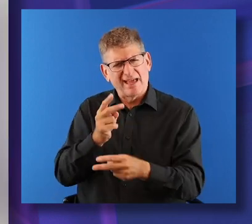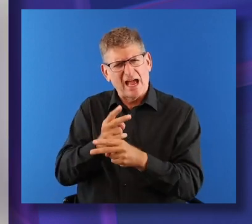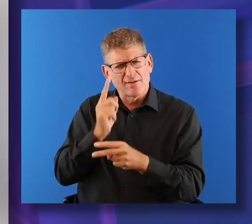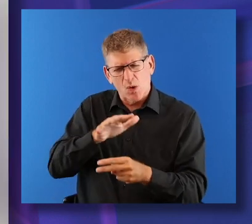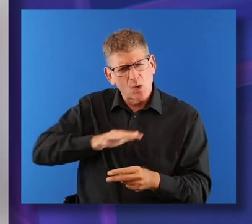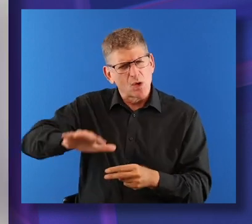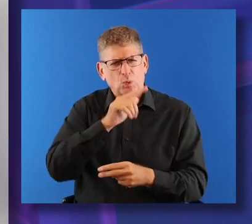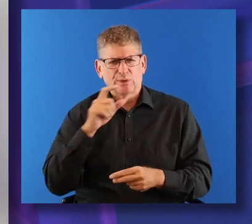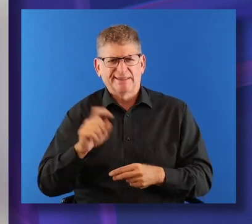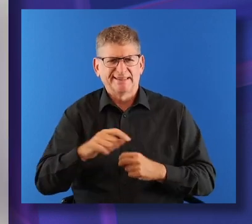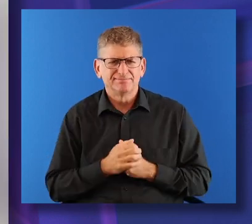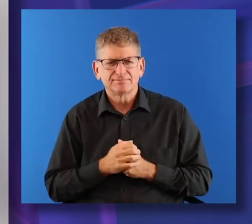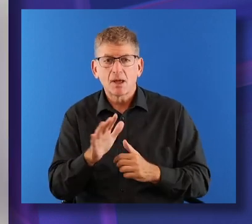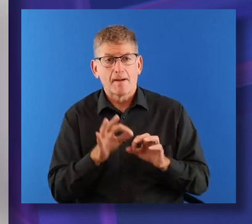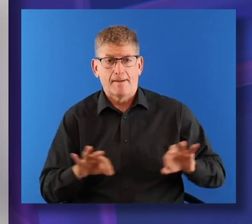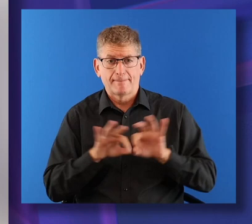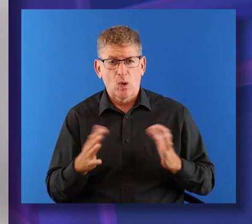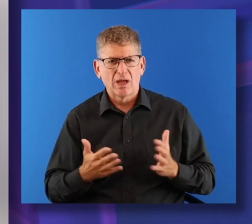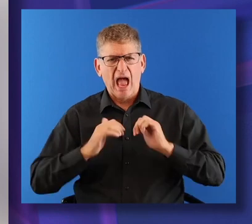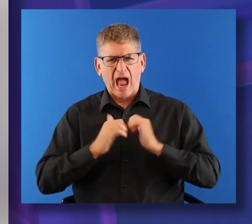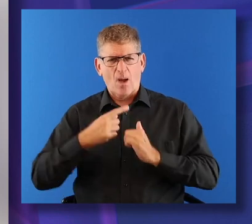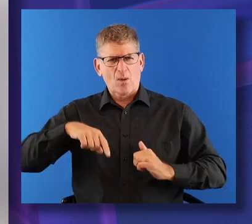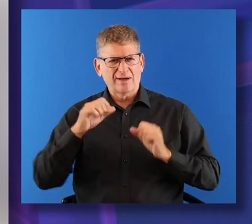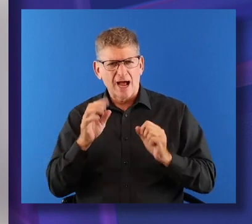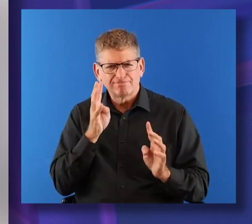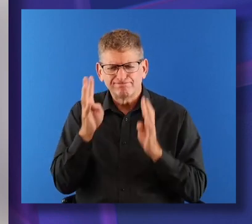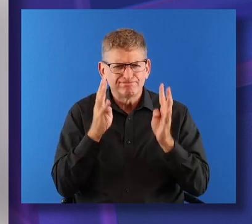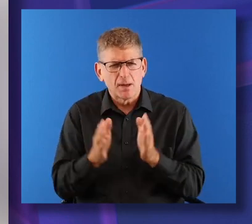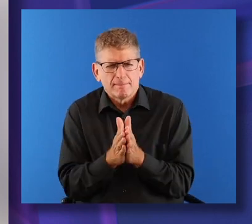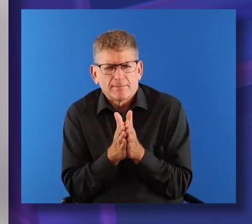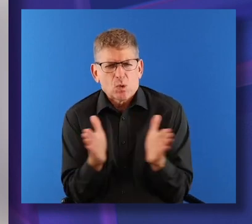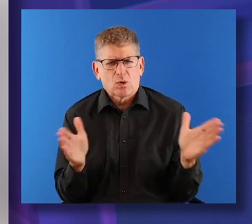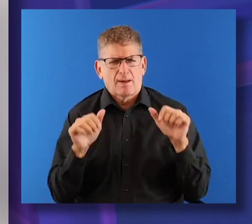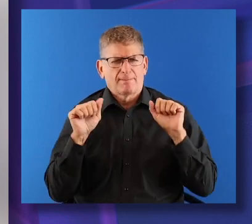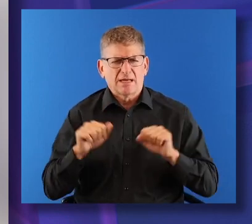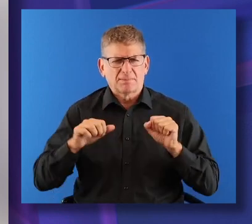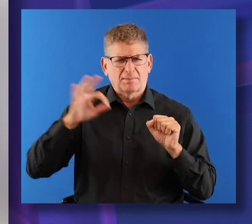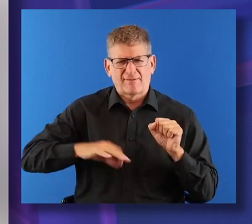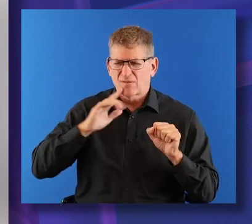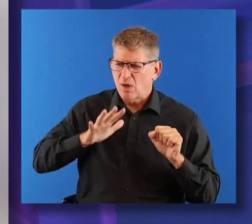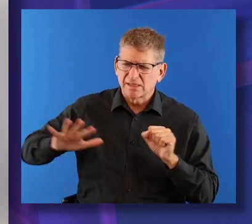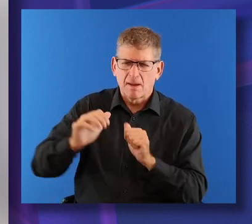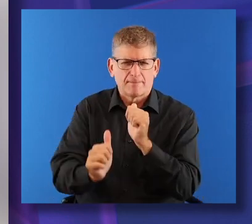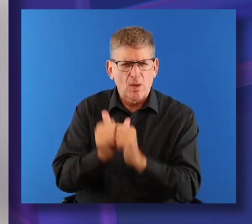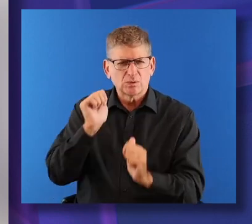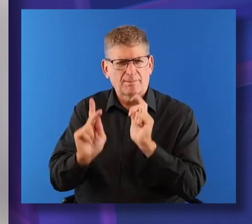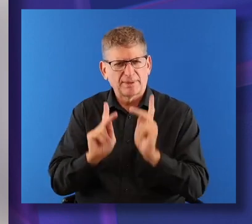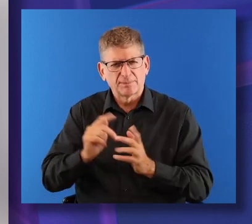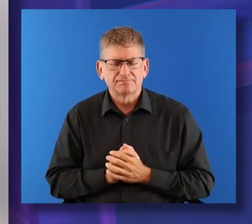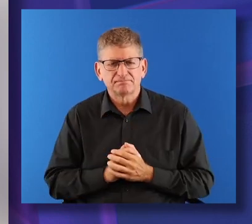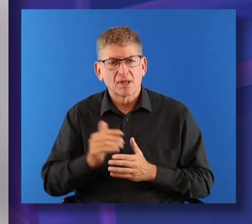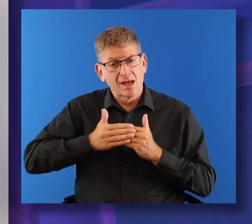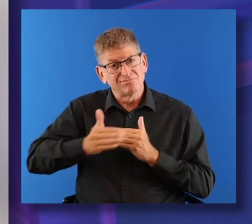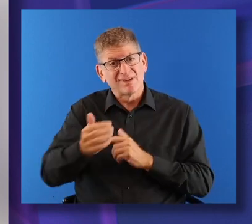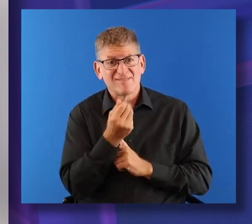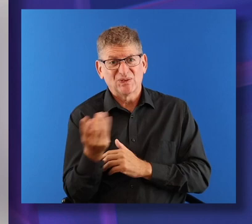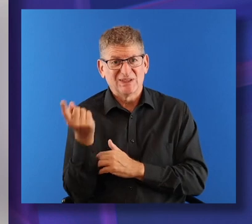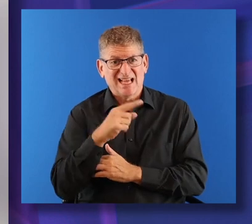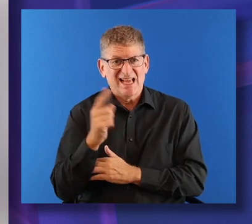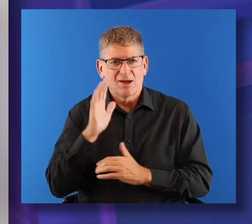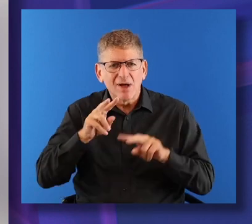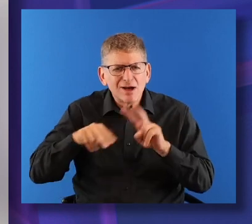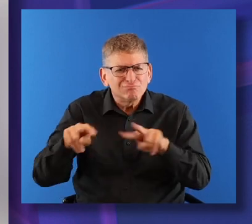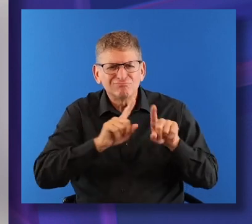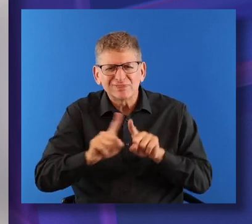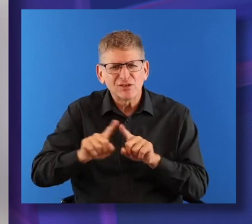possible benefit for the most people? Over these next few days, we'll explore these questions and others through the plenaries and